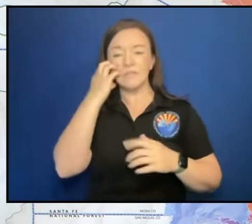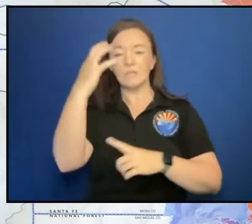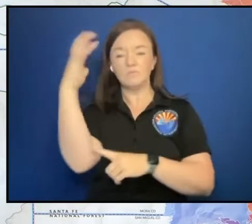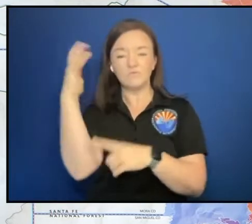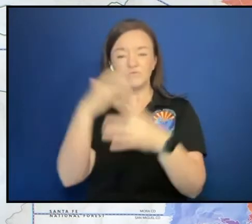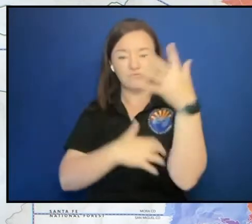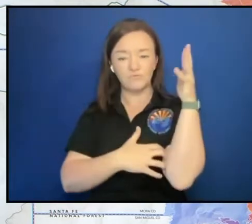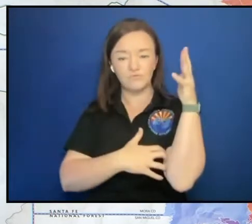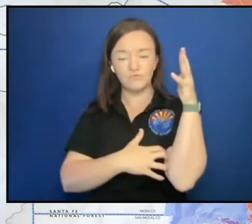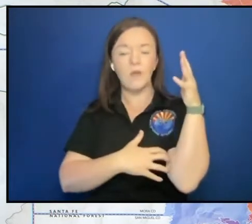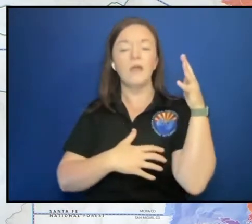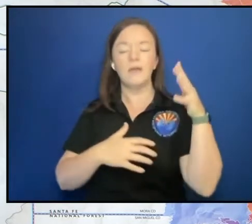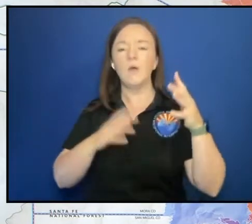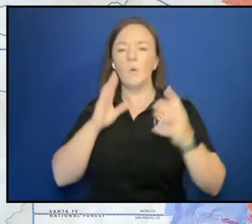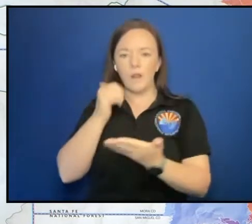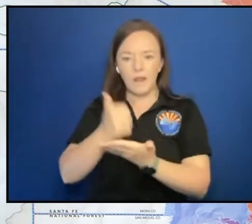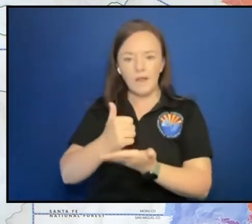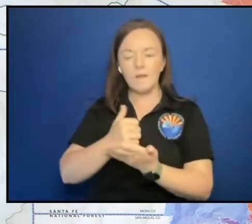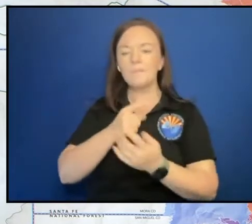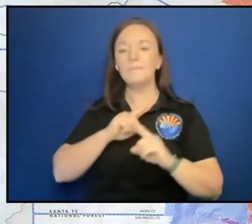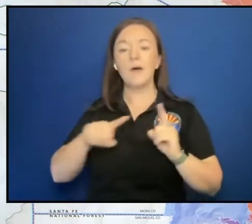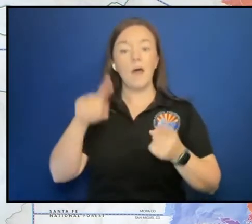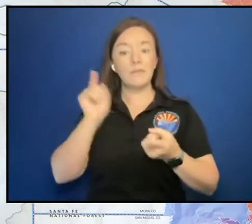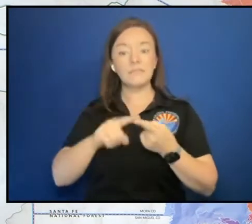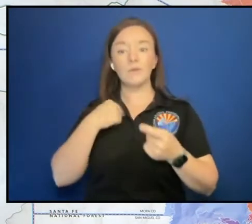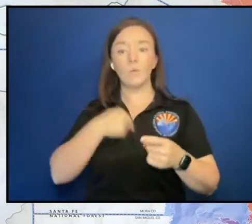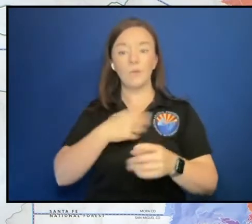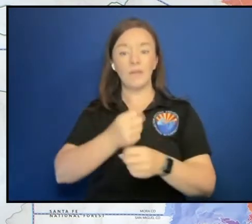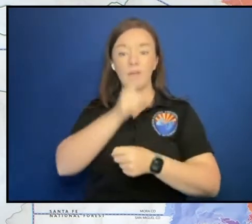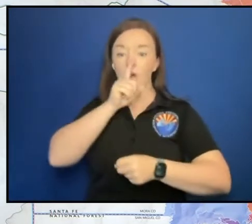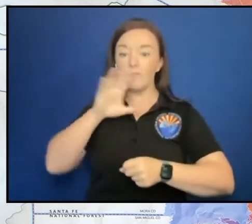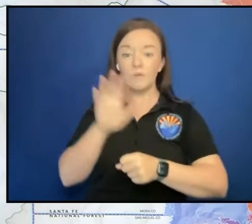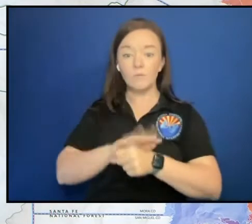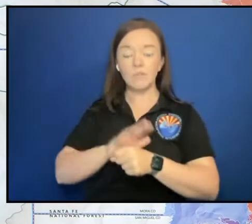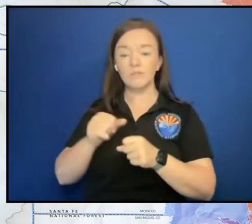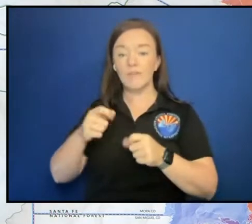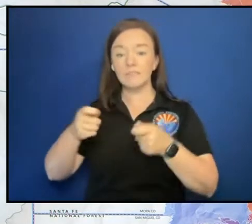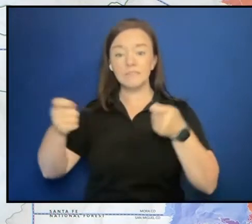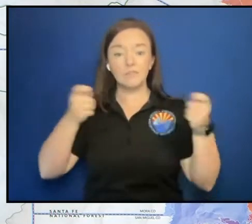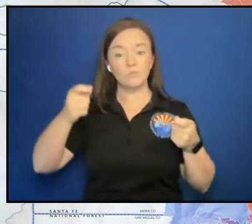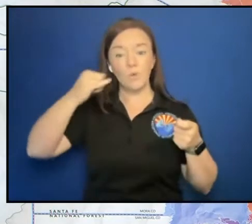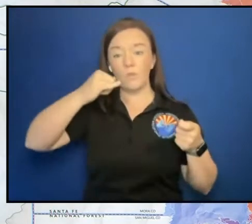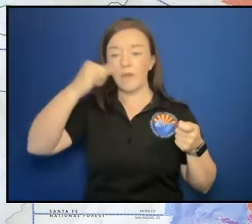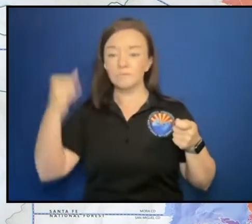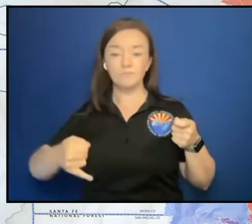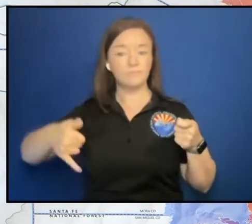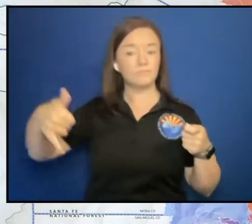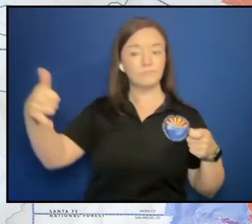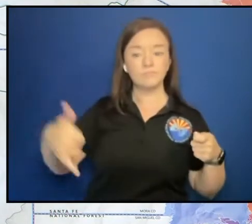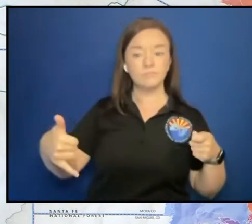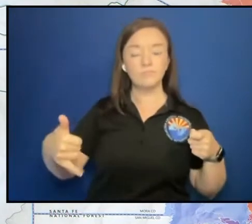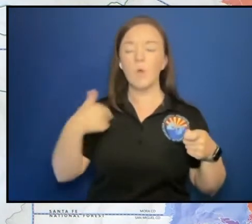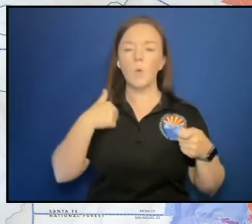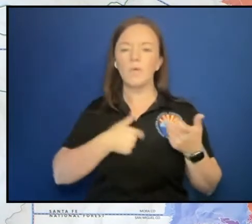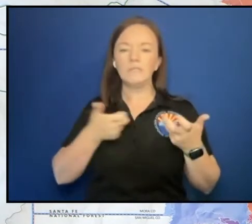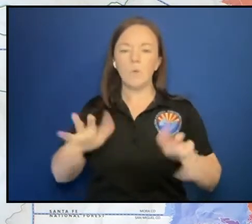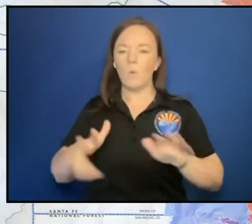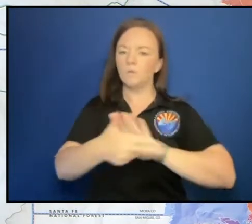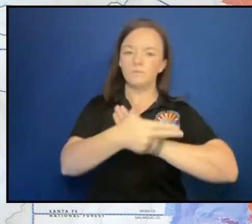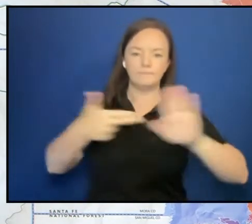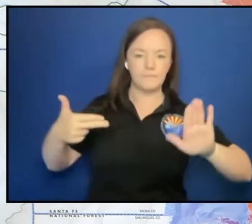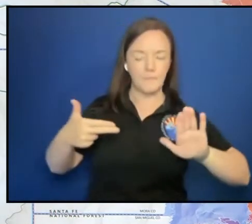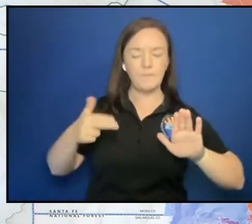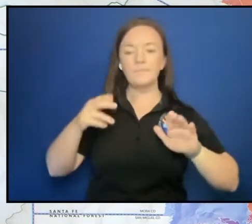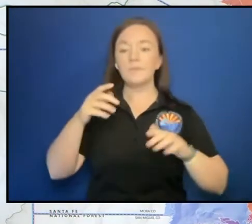want to call that section line controlled. And the main reason we don't want to do that is because it sets an expectation moving forward. So